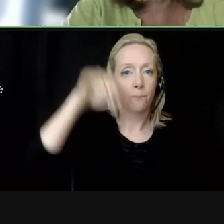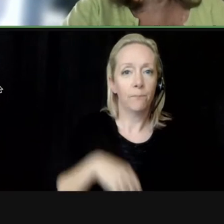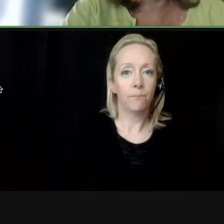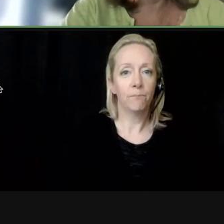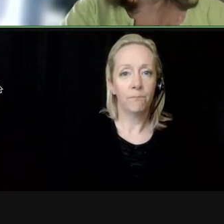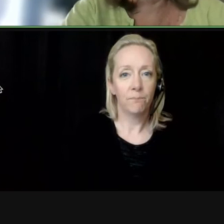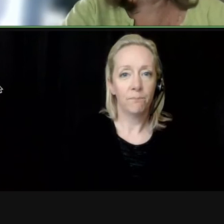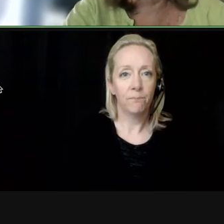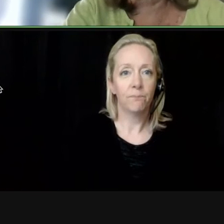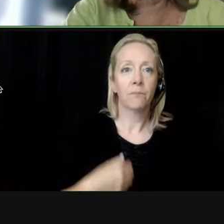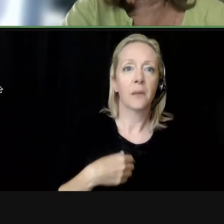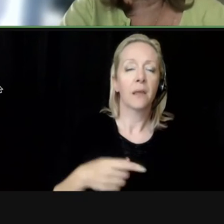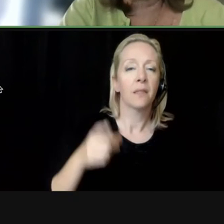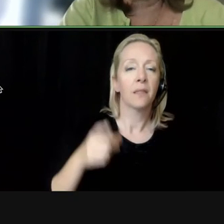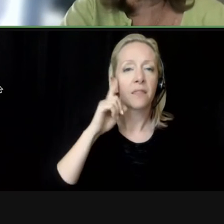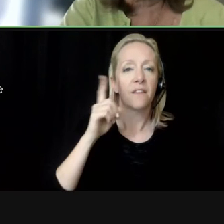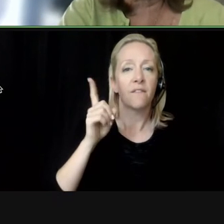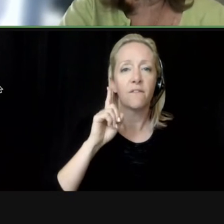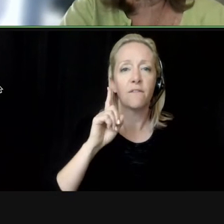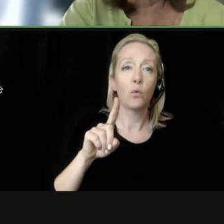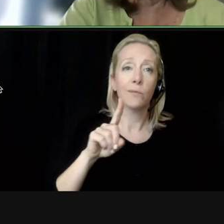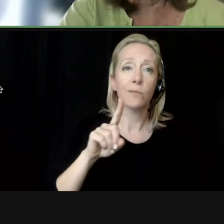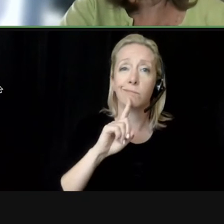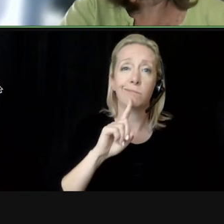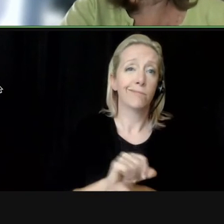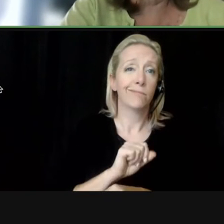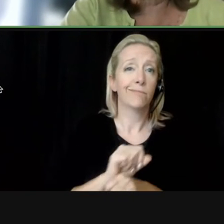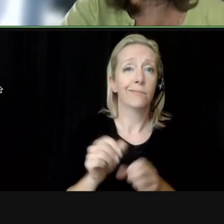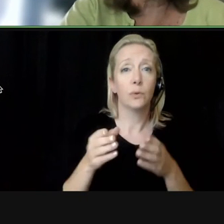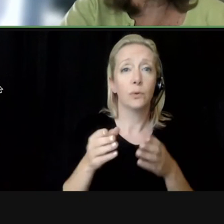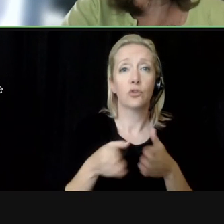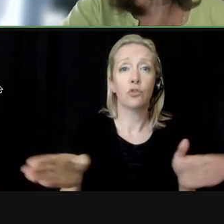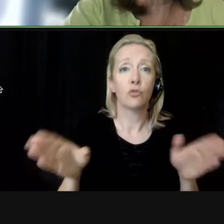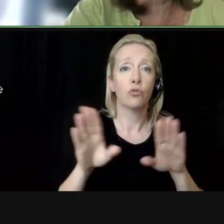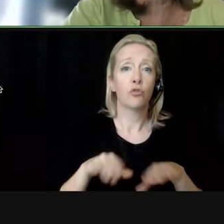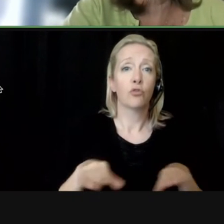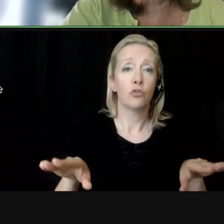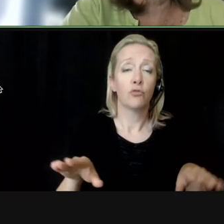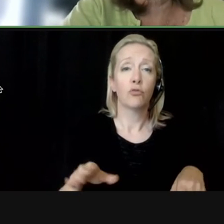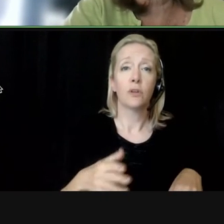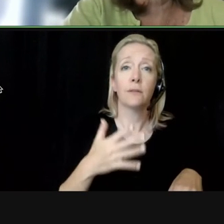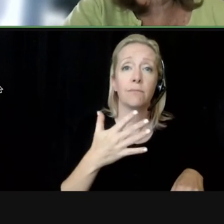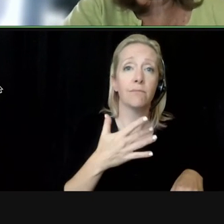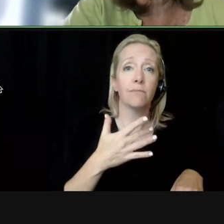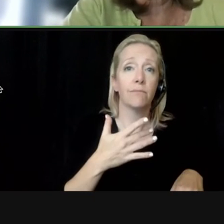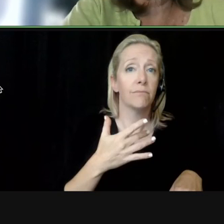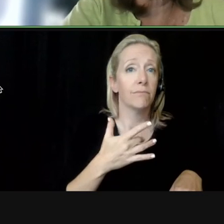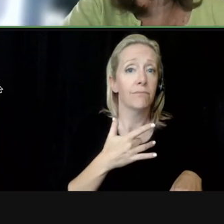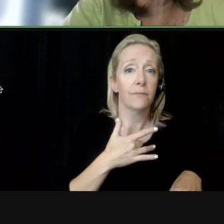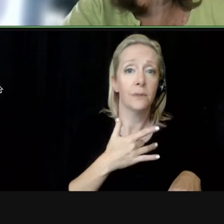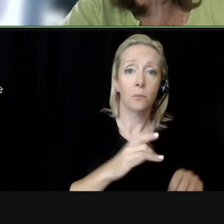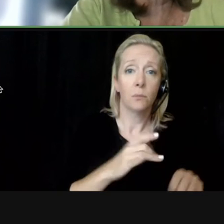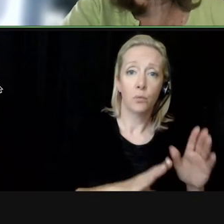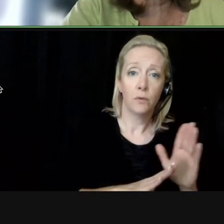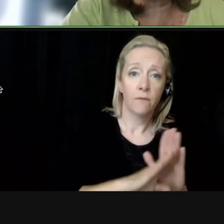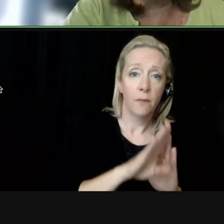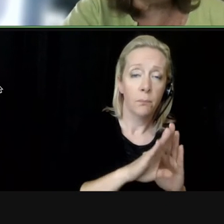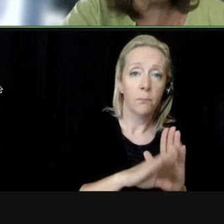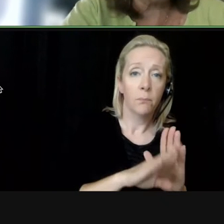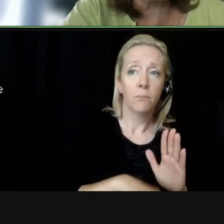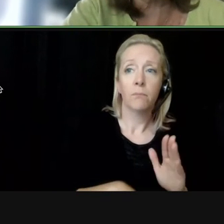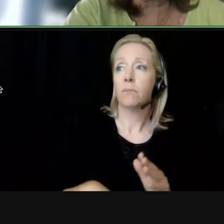for our children, for all children, neurotypical children, children that